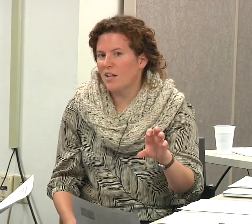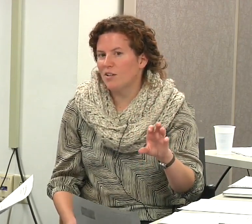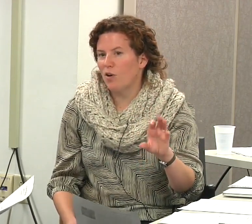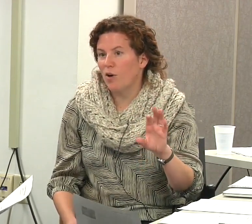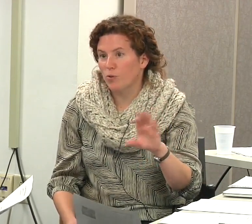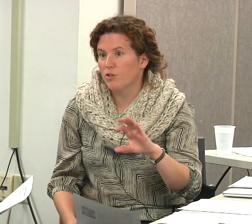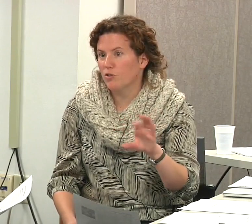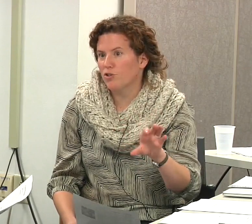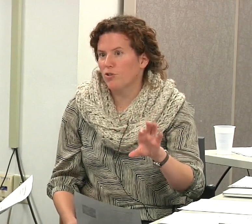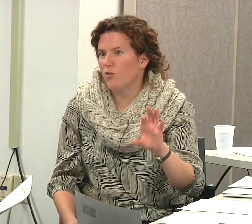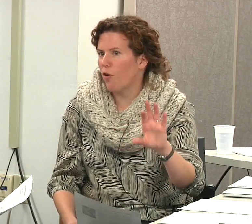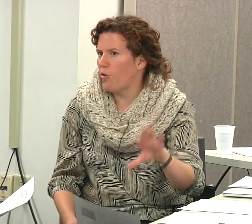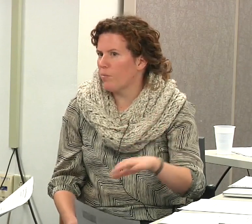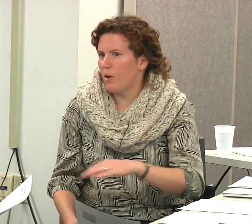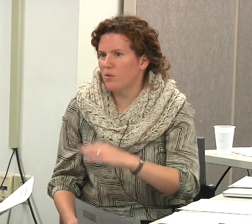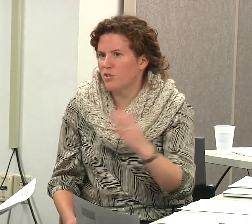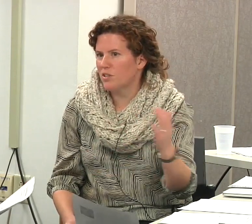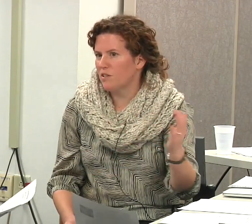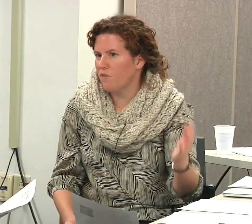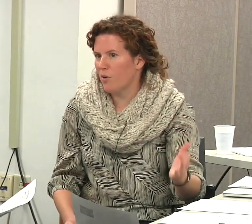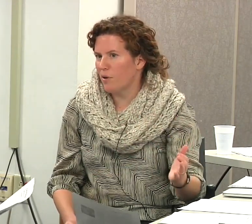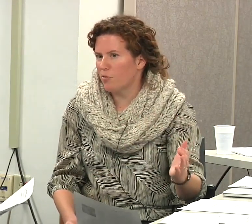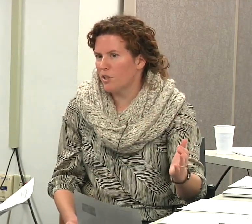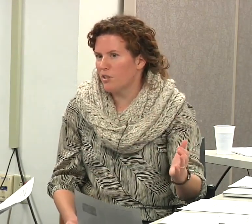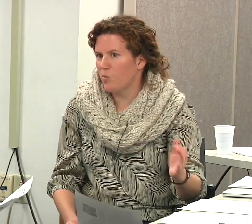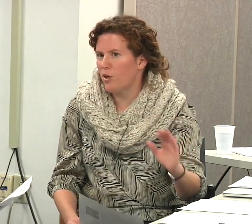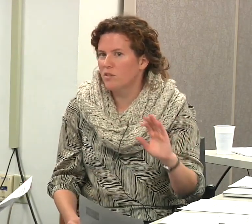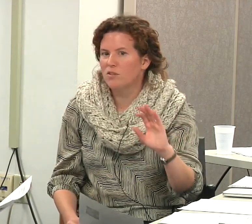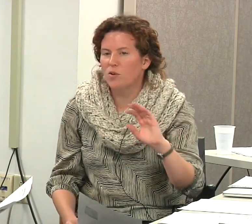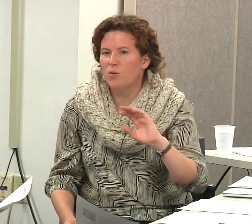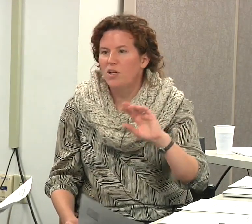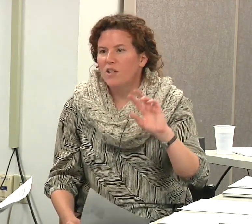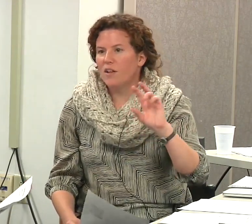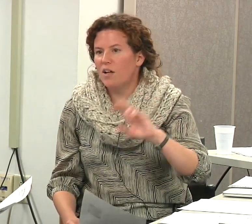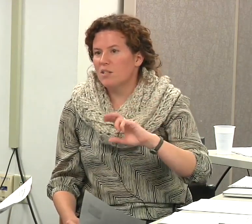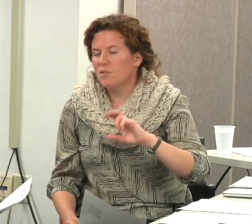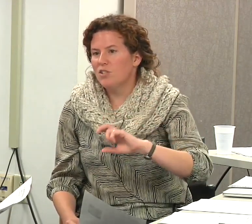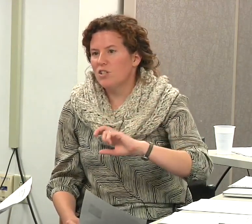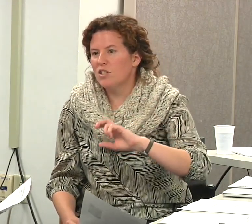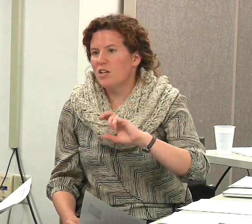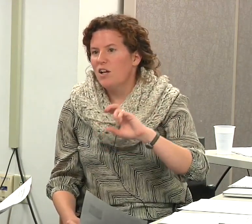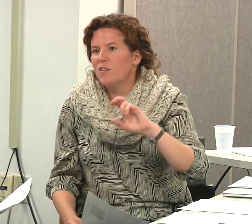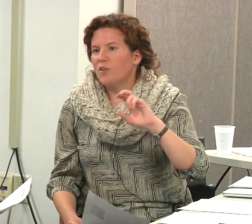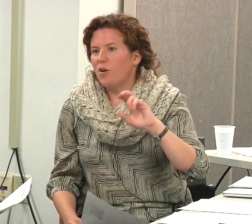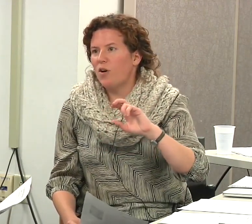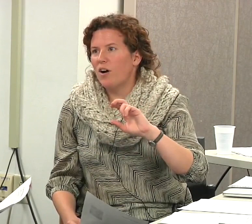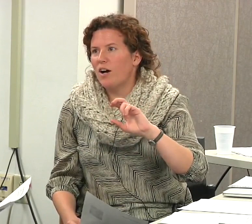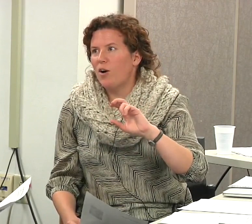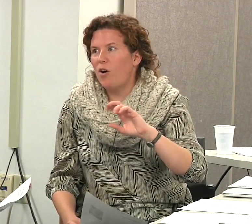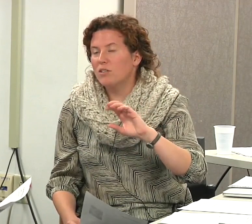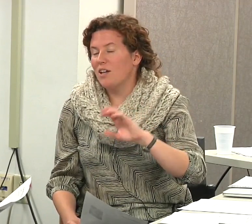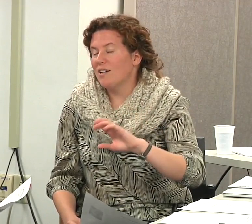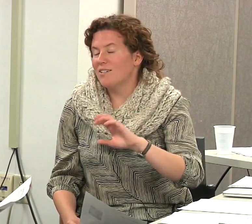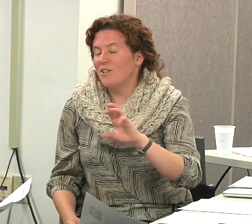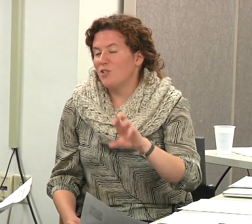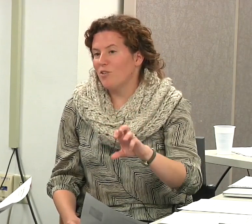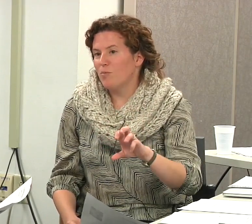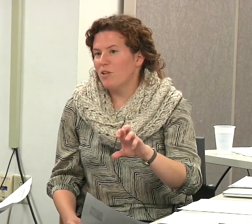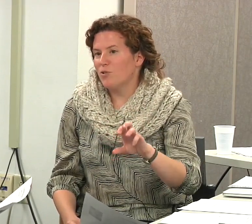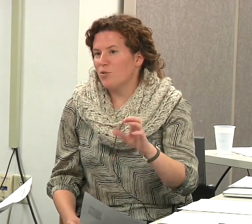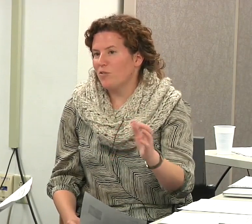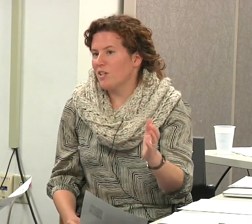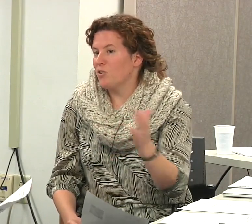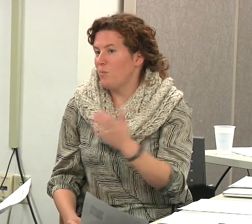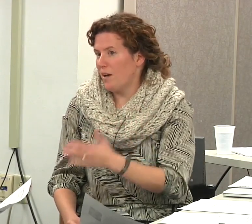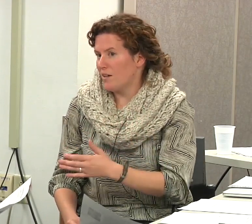Environment is a research journal that only publishes environmental-related ones. So the class I'm teaching, they're all science